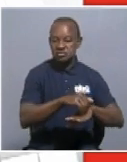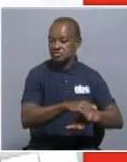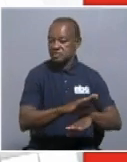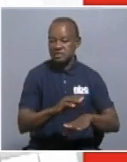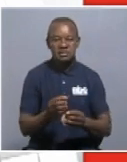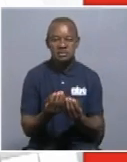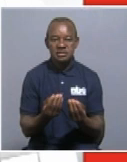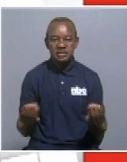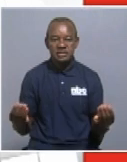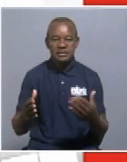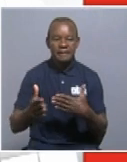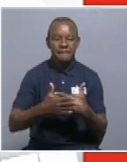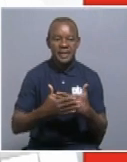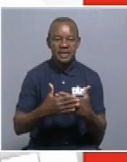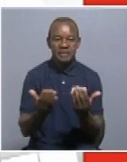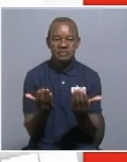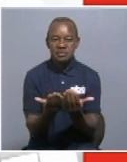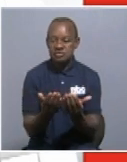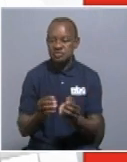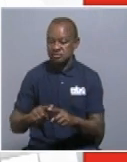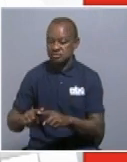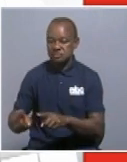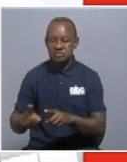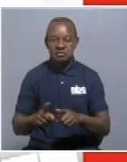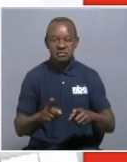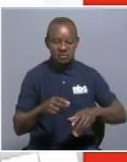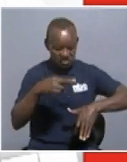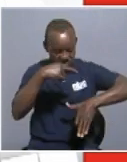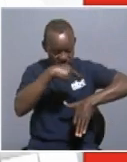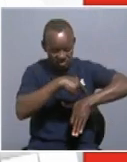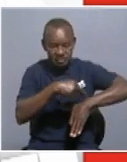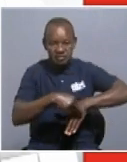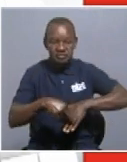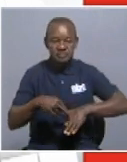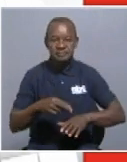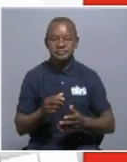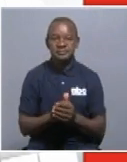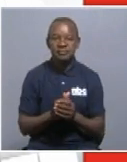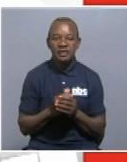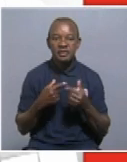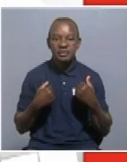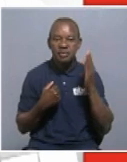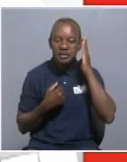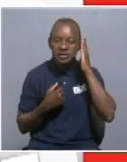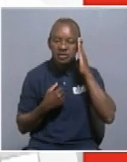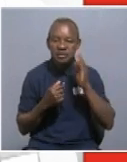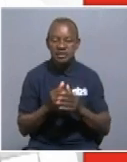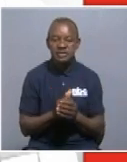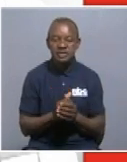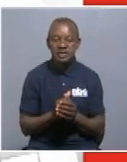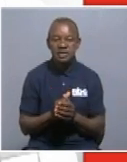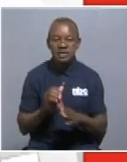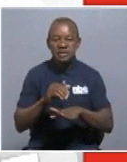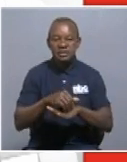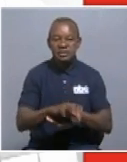also important to know that besides which, minors cannot be quarantined without guidance, and to quarantine all learners departing from